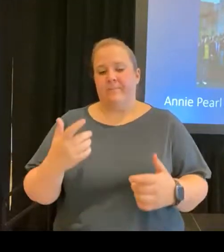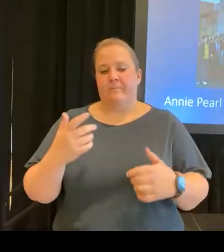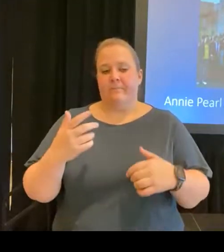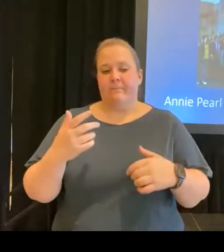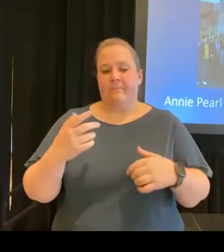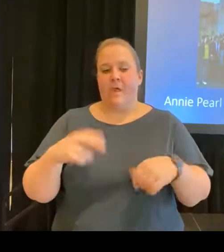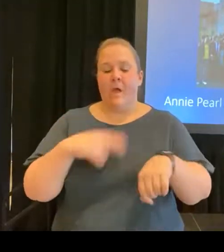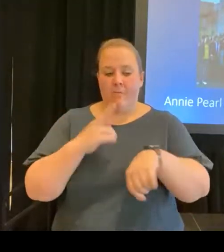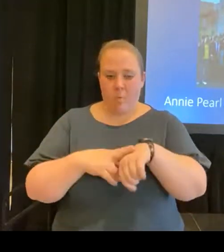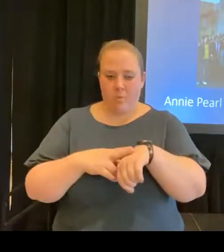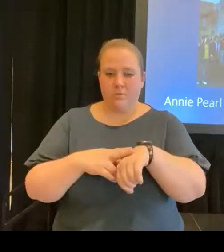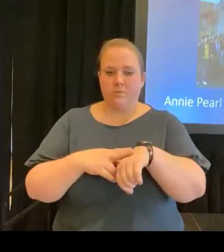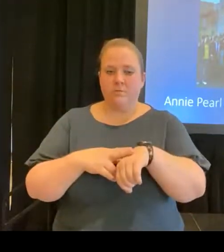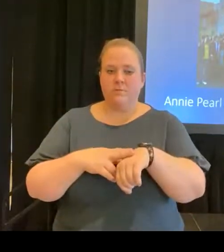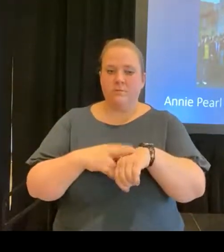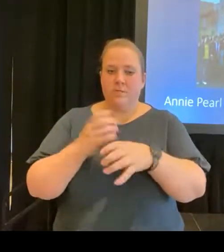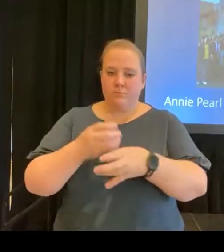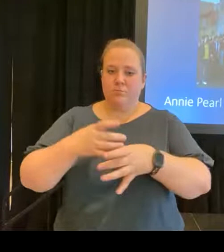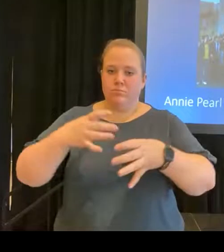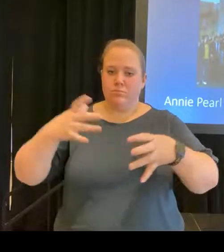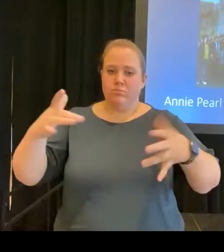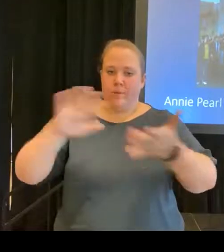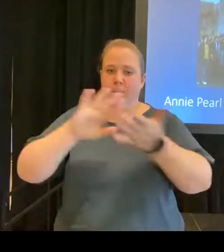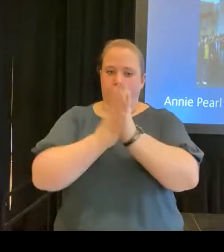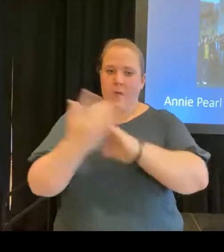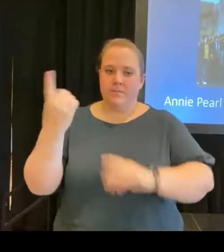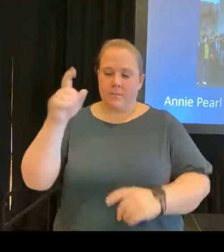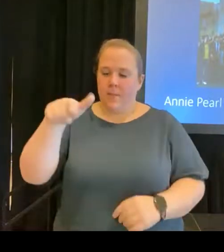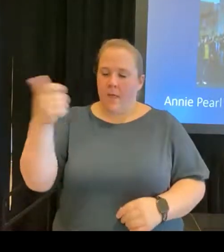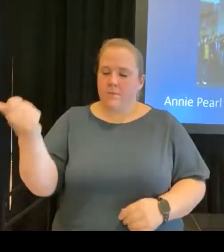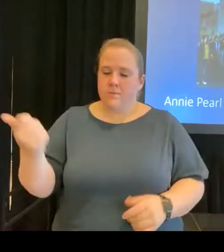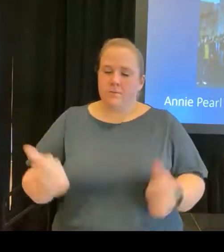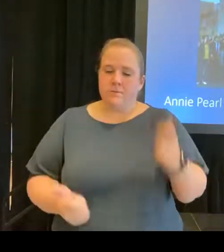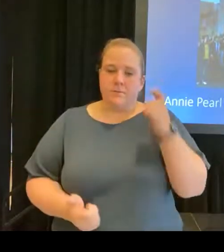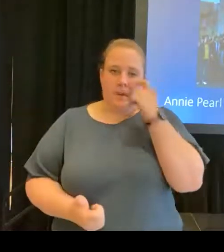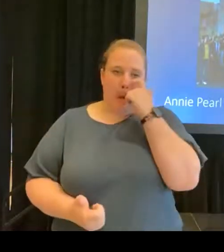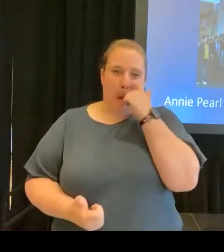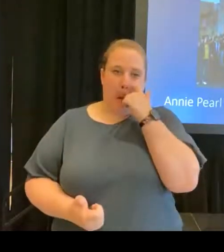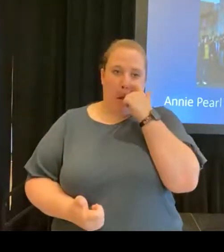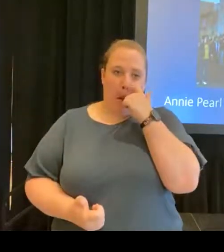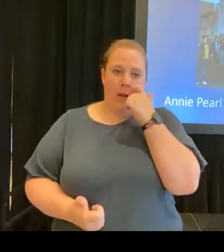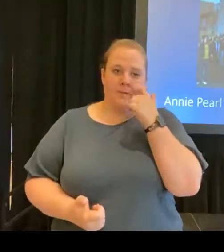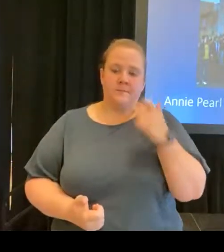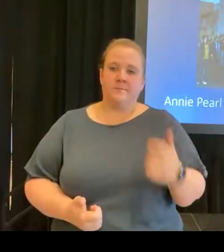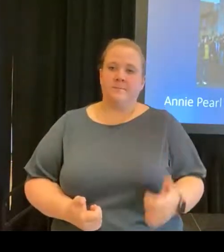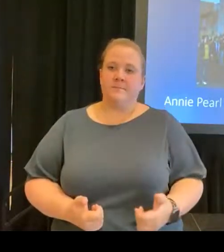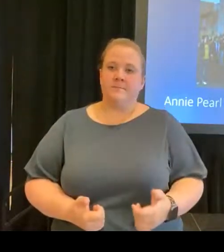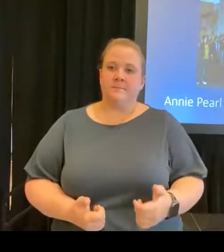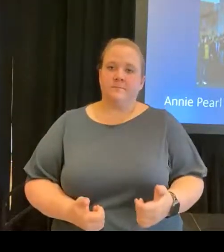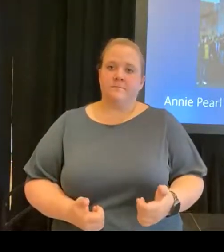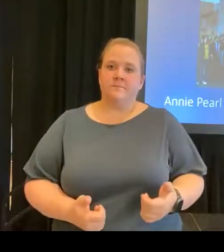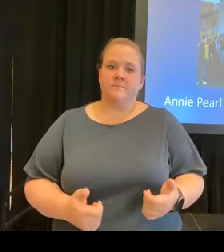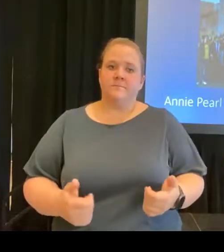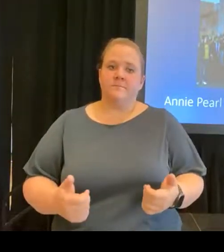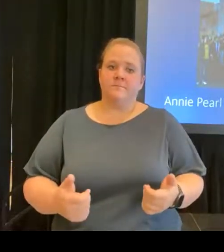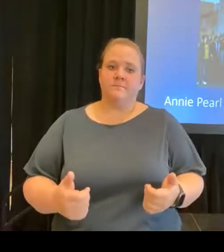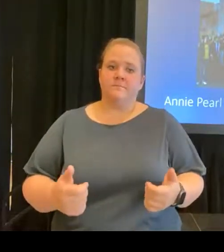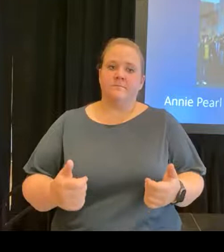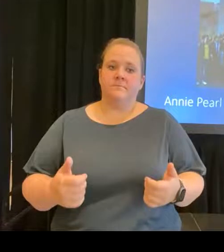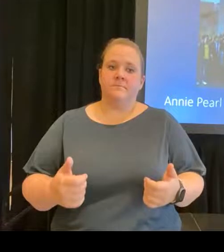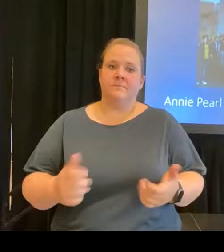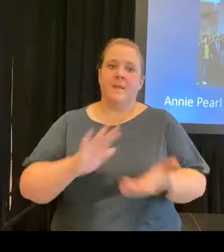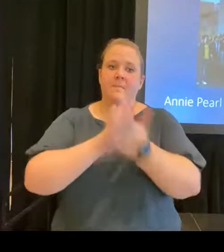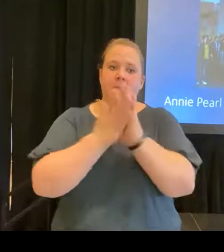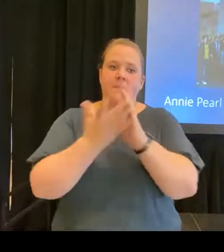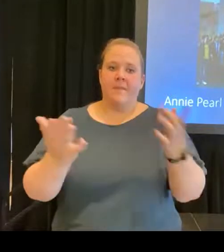course, it grew to something else, it grew to reality and other things, the